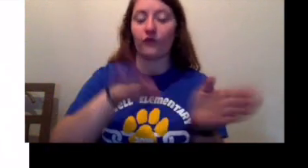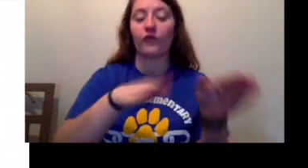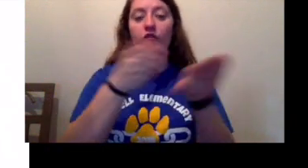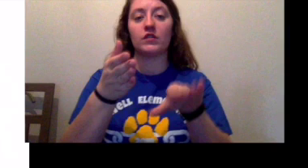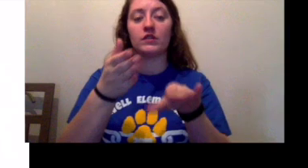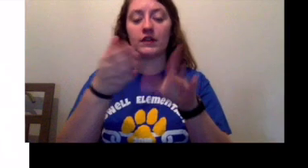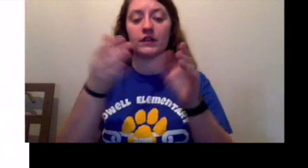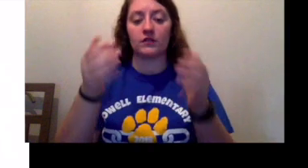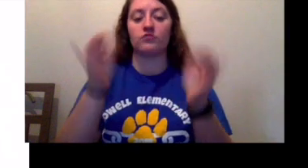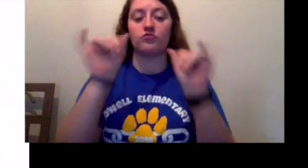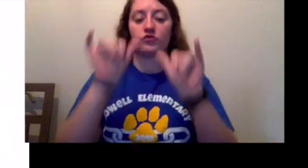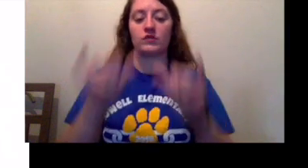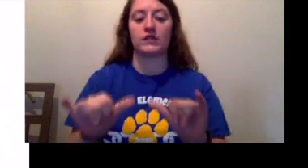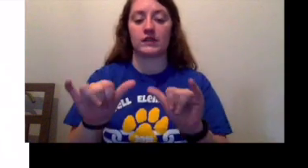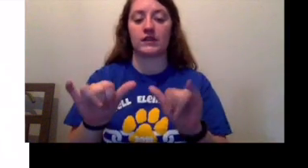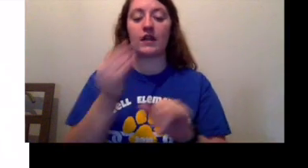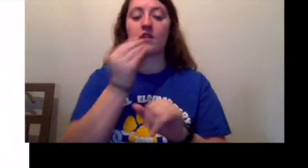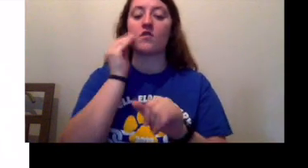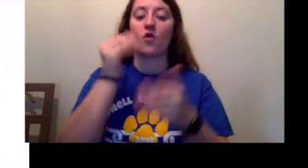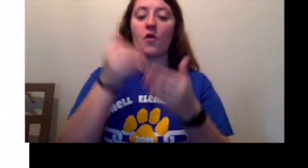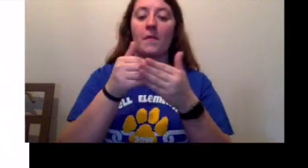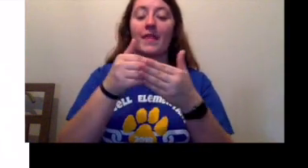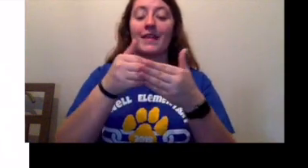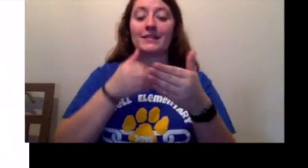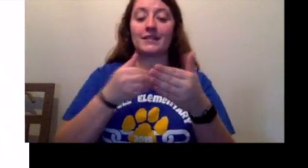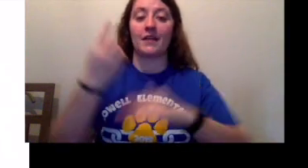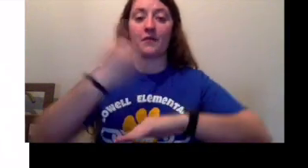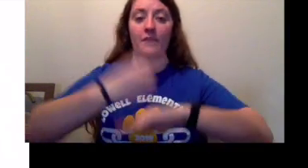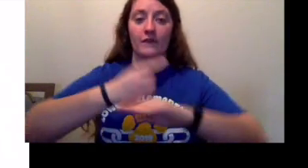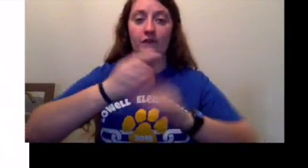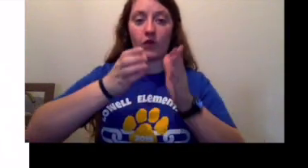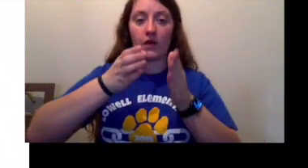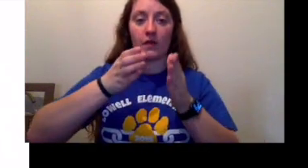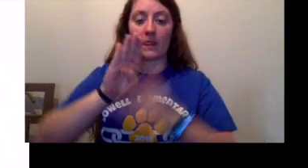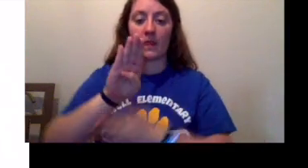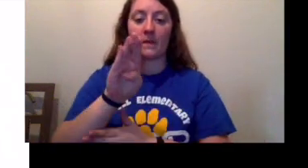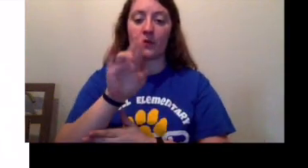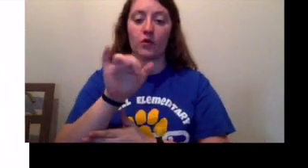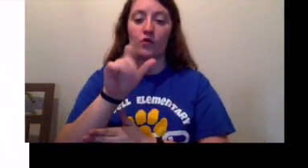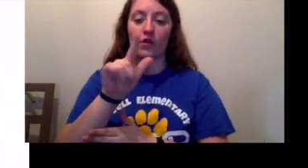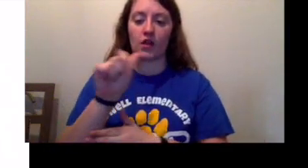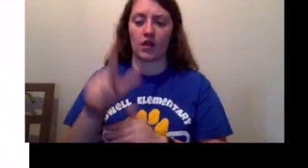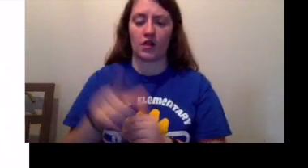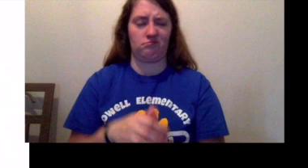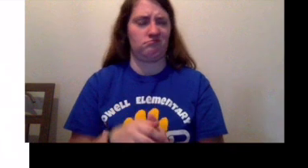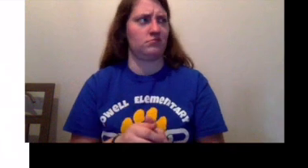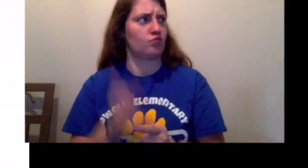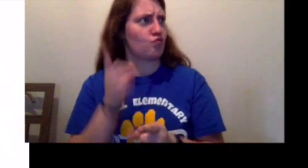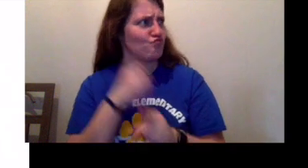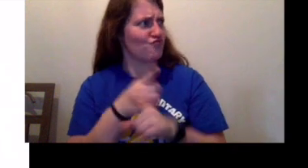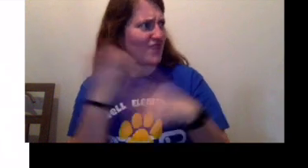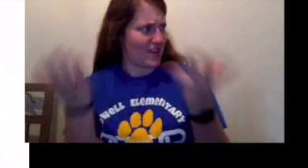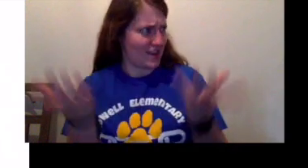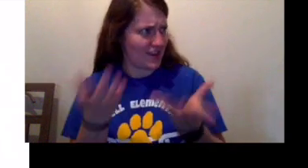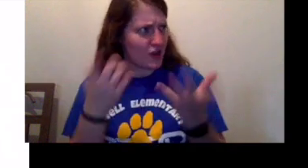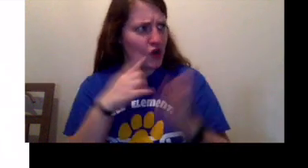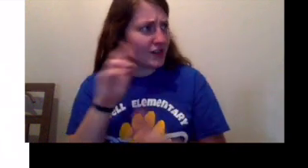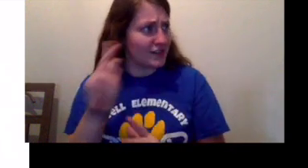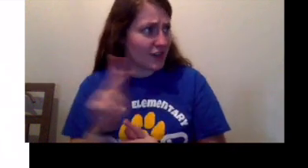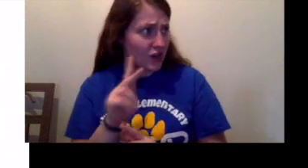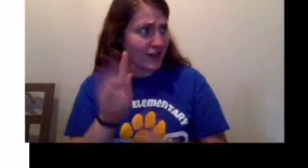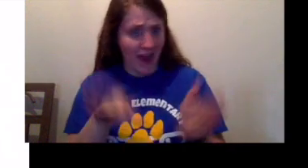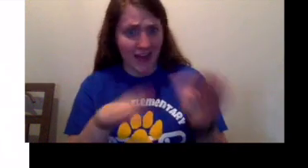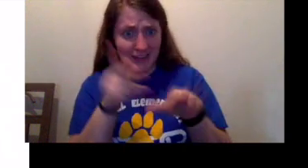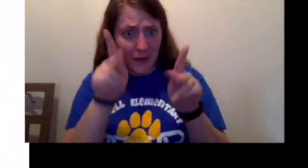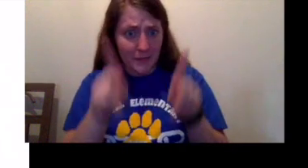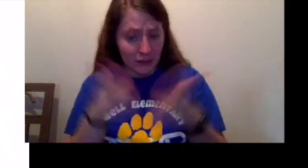before burial. Kirsty was listening with a fascinated look. Right here? She asked, a dead